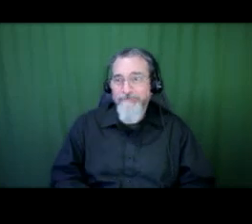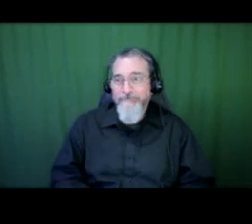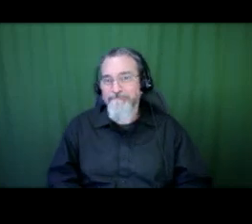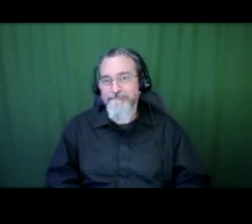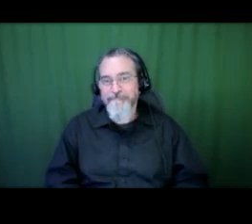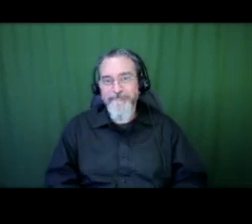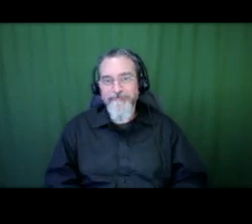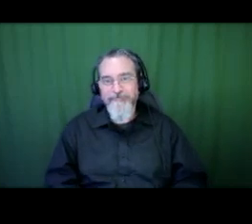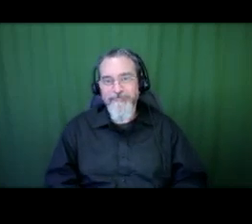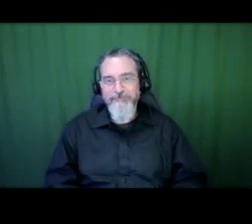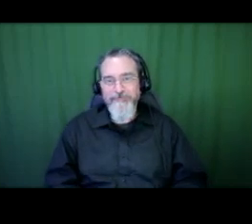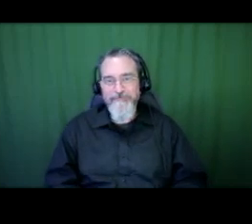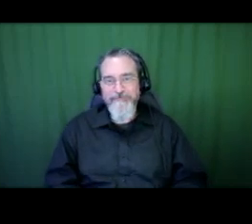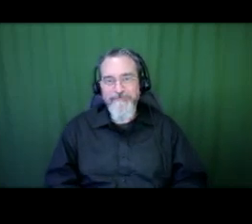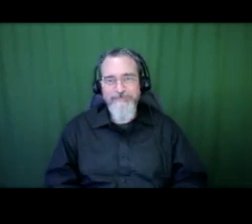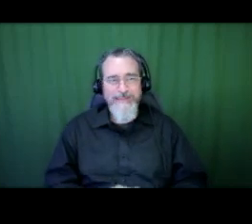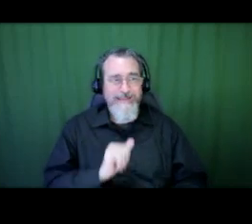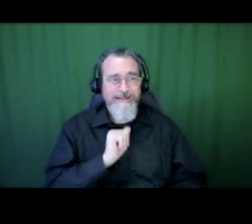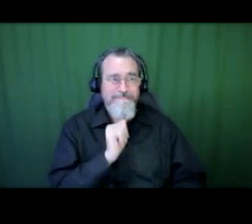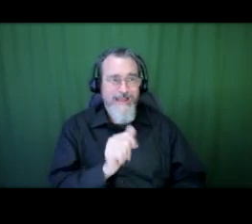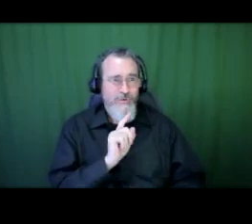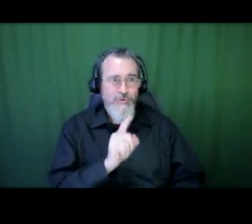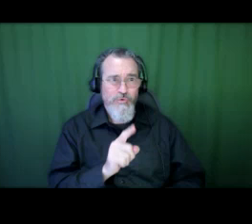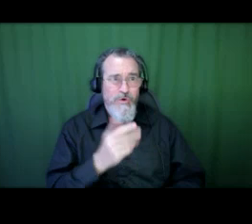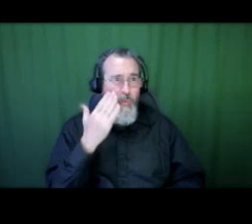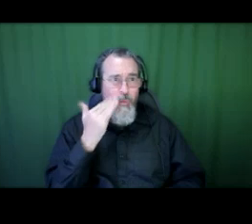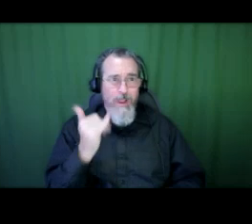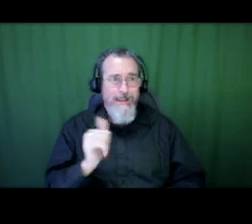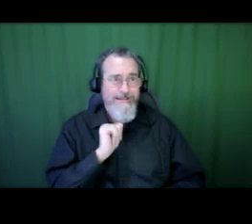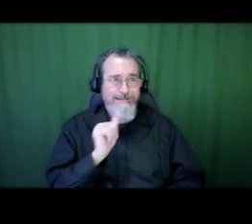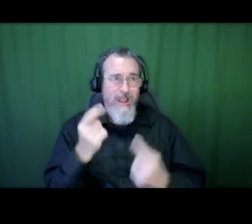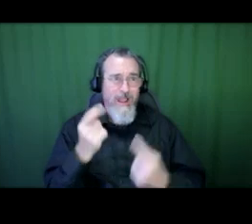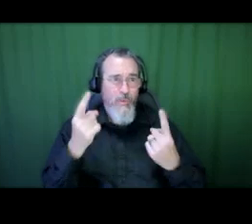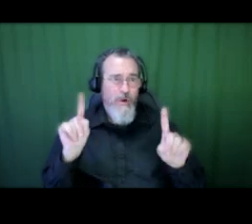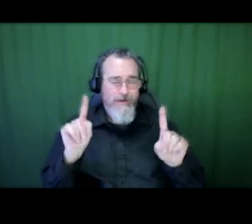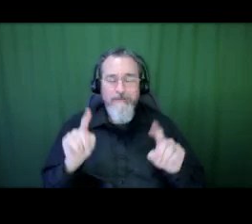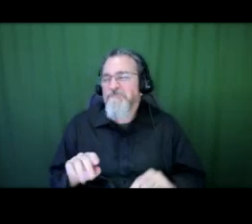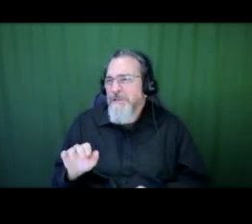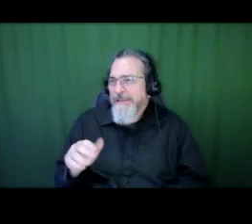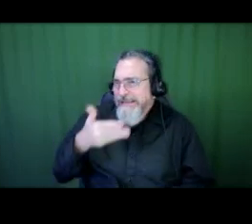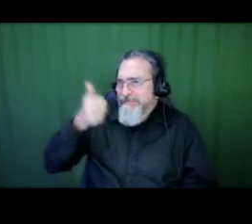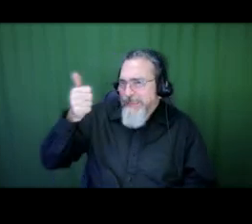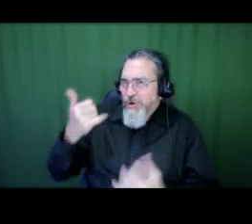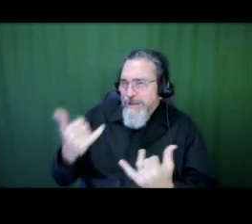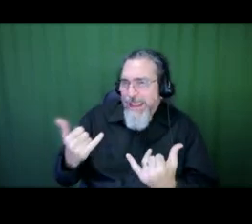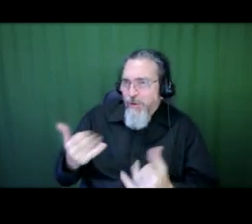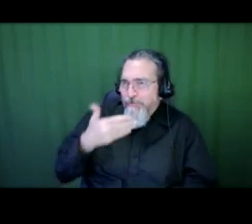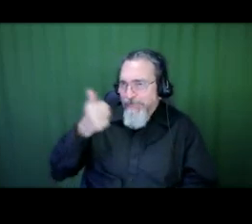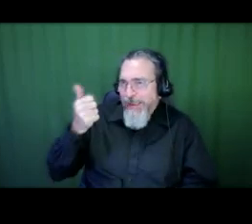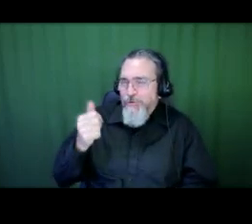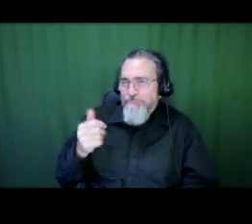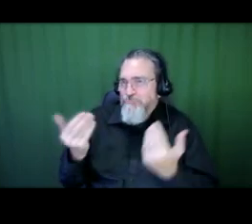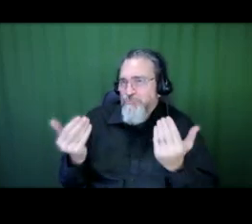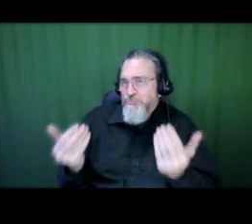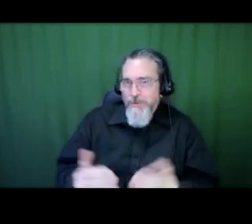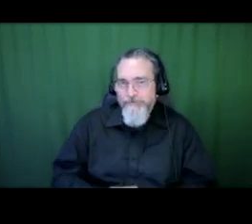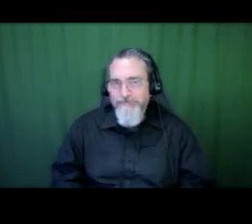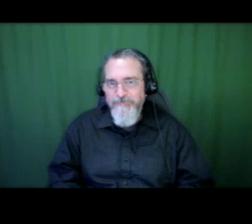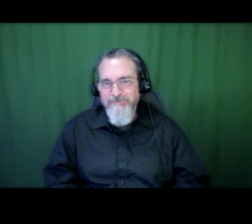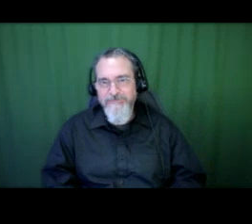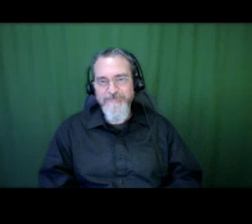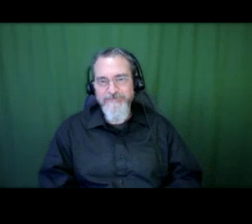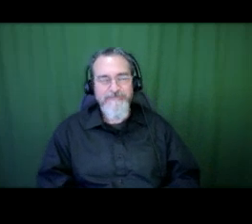I'm not sure why it's not working. Or That's better for me. yes, you can hear me now. Okay, and I'll Yeah. try to project